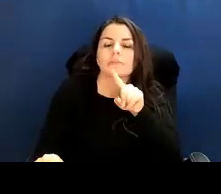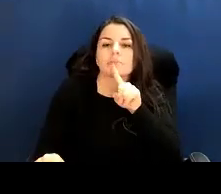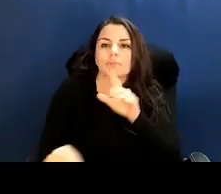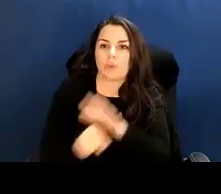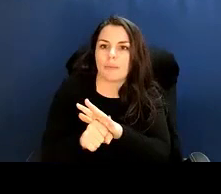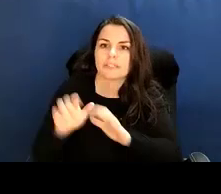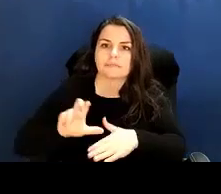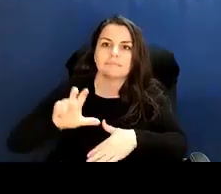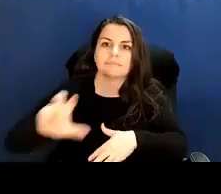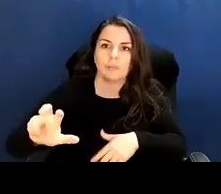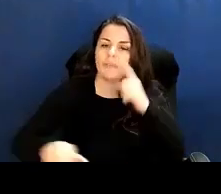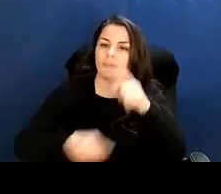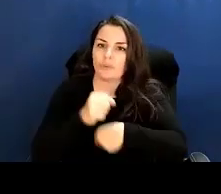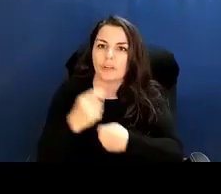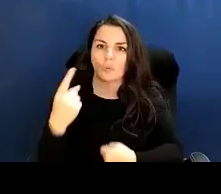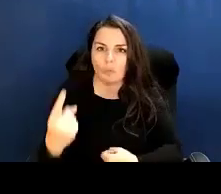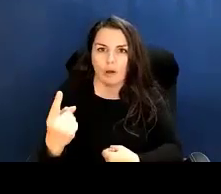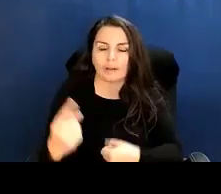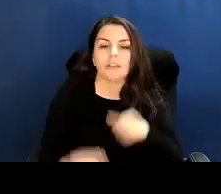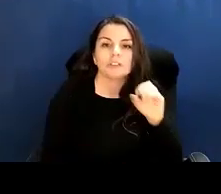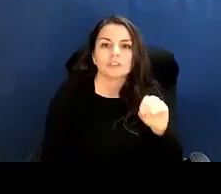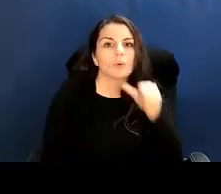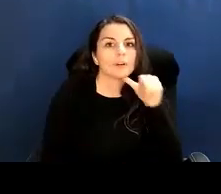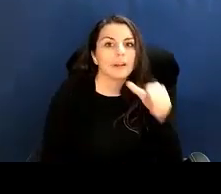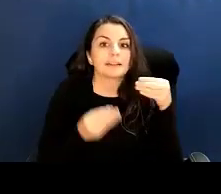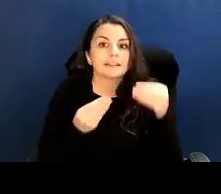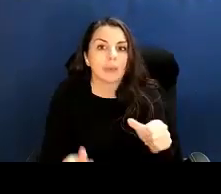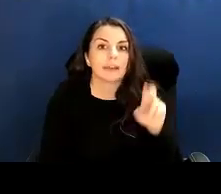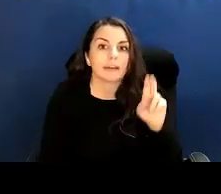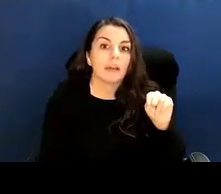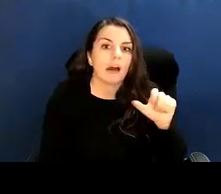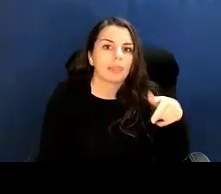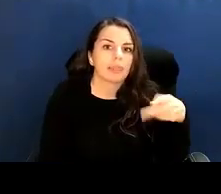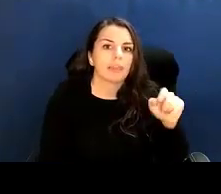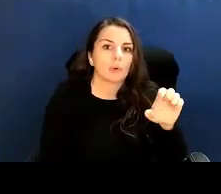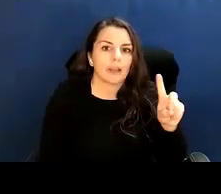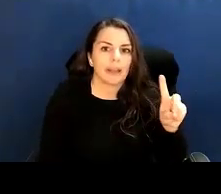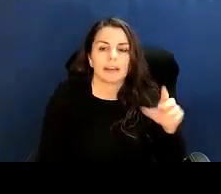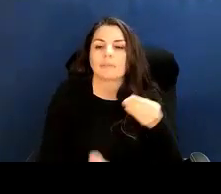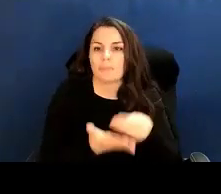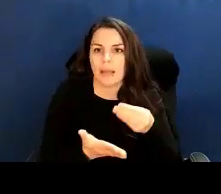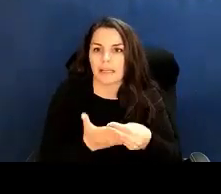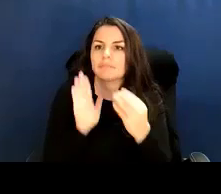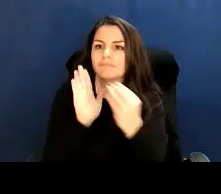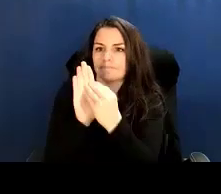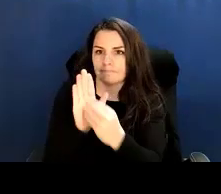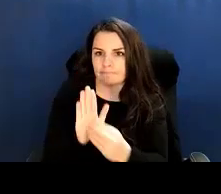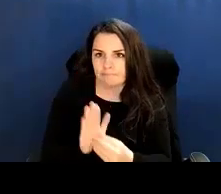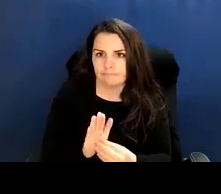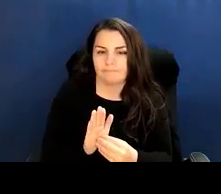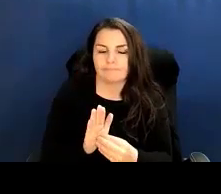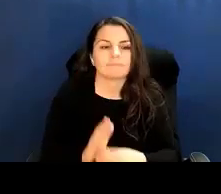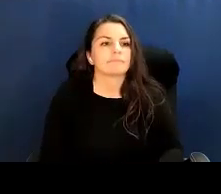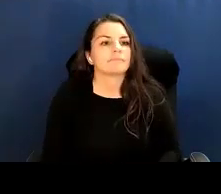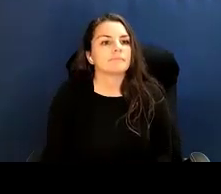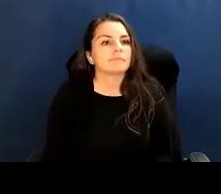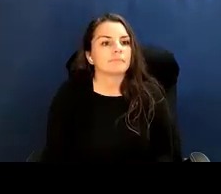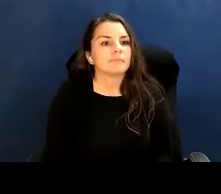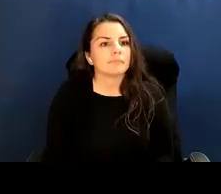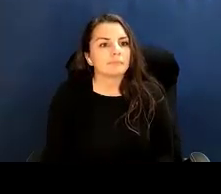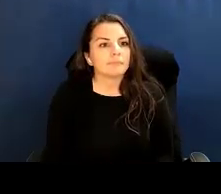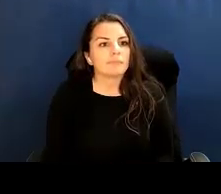appointment, lands on during the budget period of budget year 1.